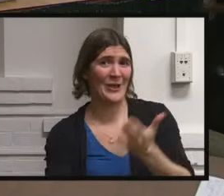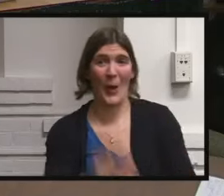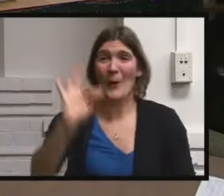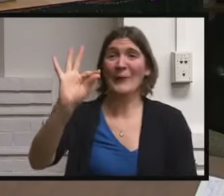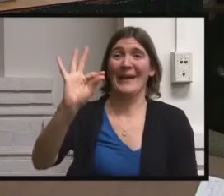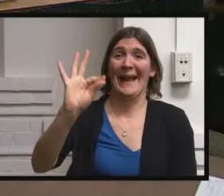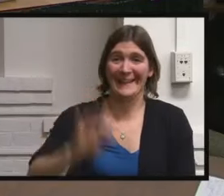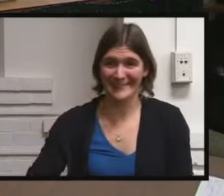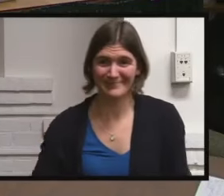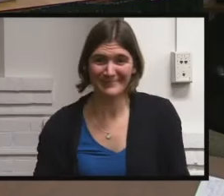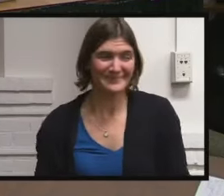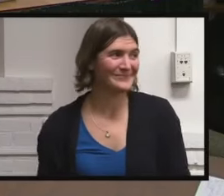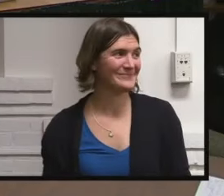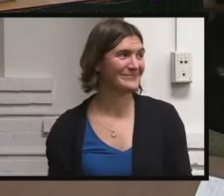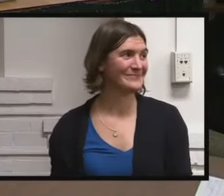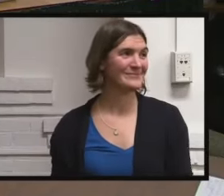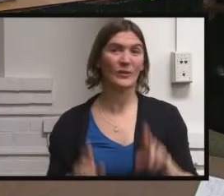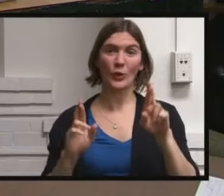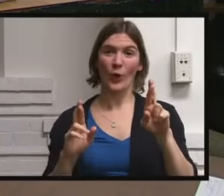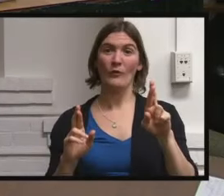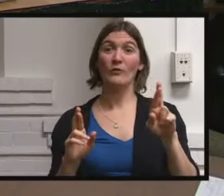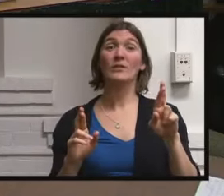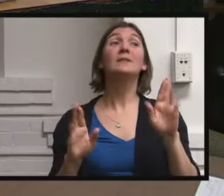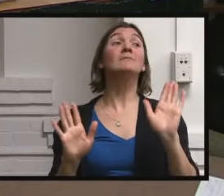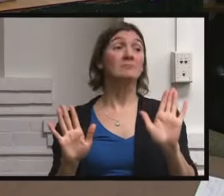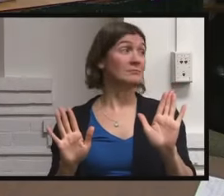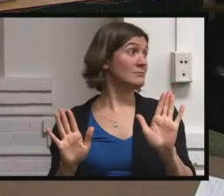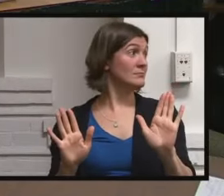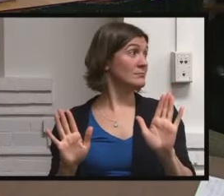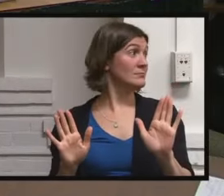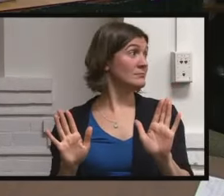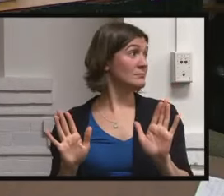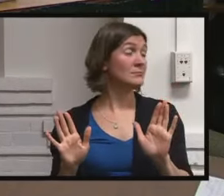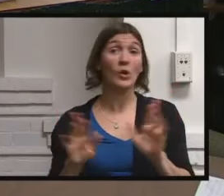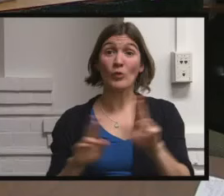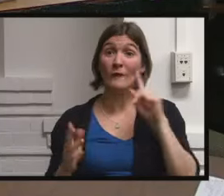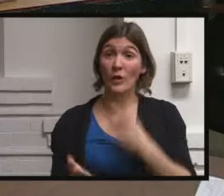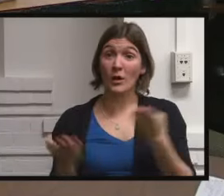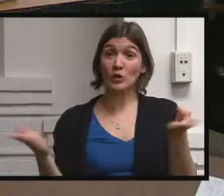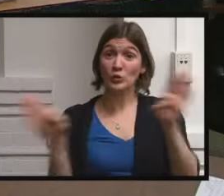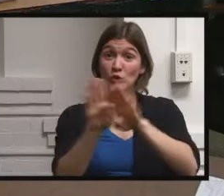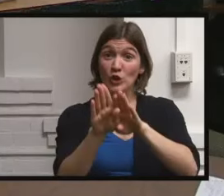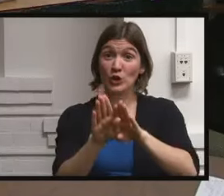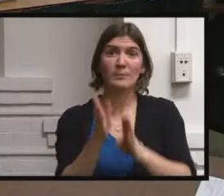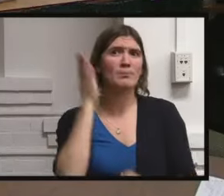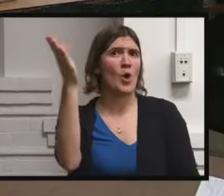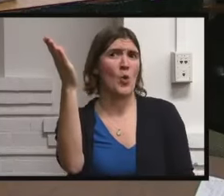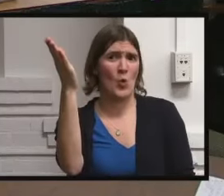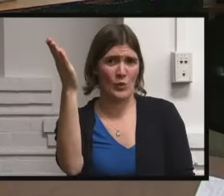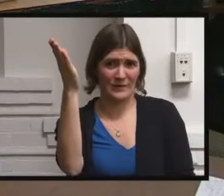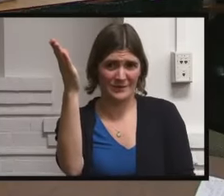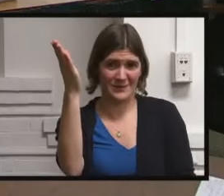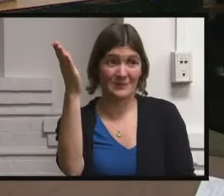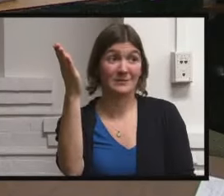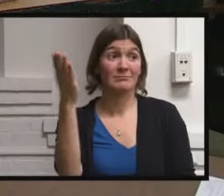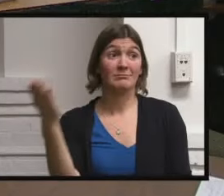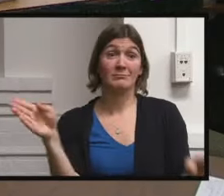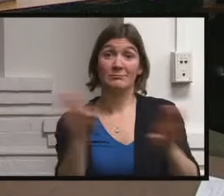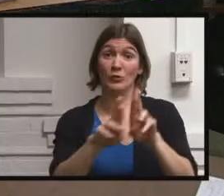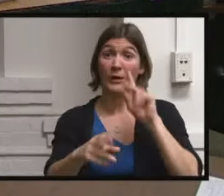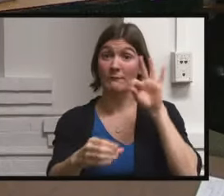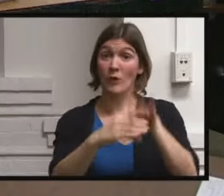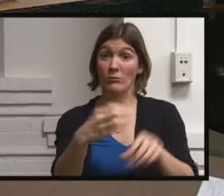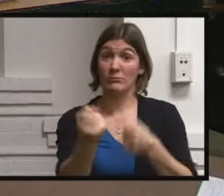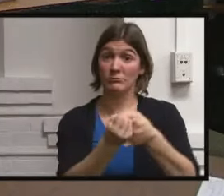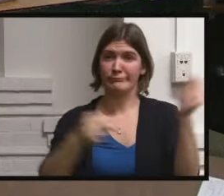right. Until we get another vacancy. Resignation. Okay. No one gets I think resolved. That we're ready for a motion to adjourn. So we have a motion to adjourn. All those